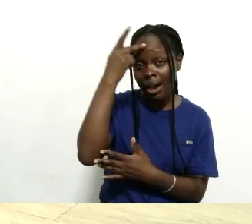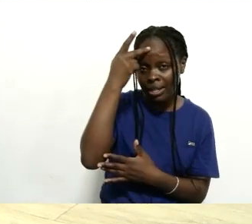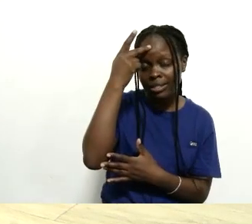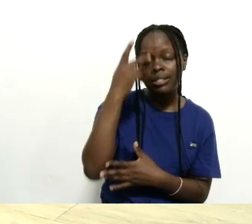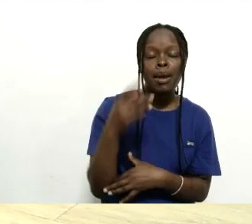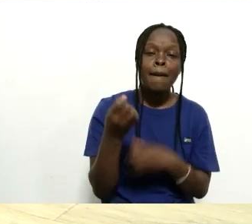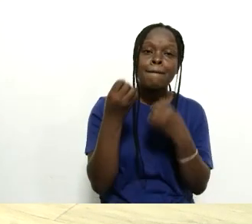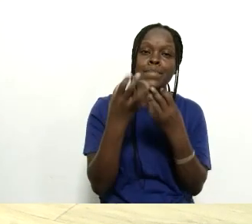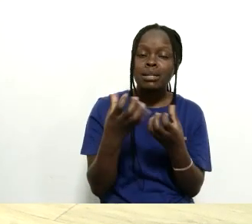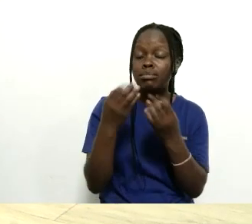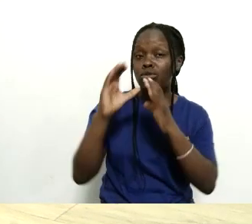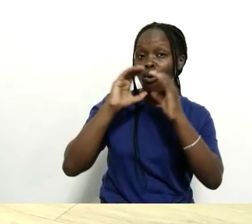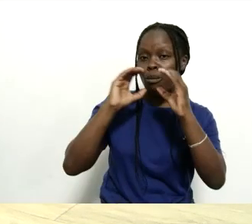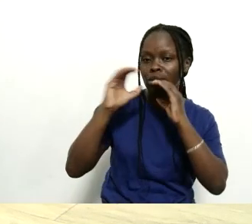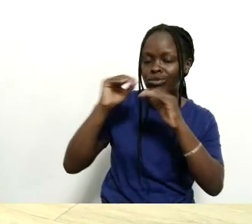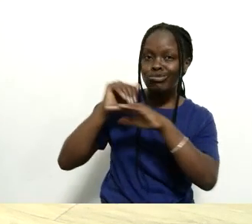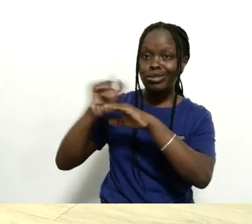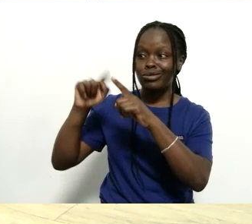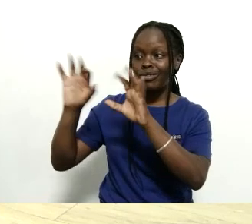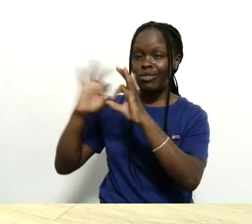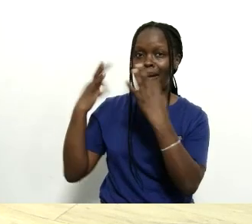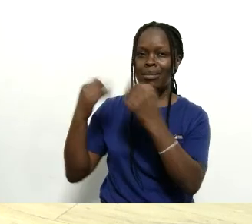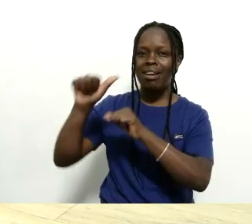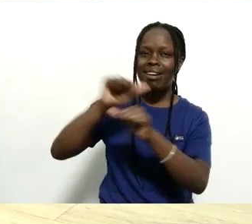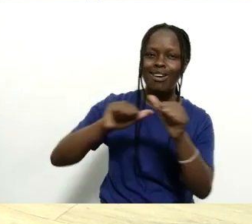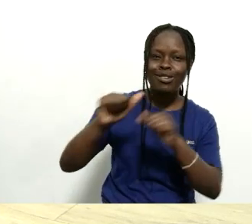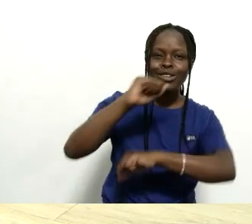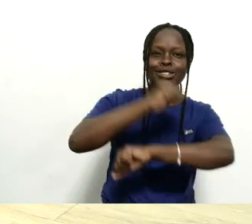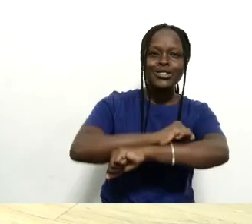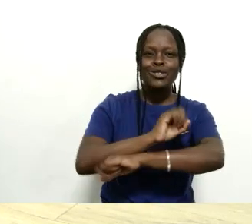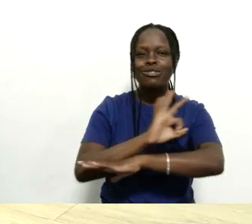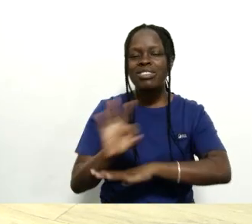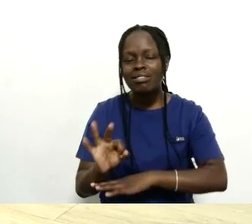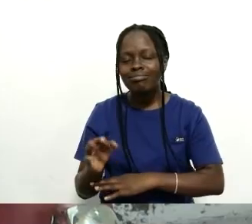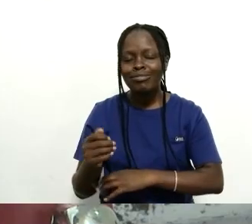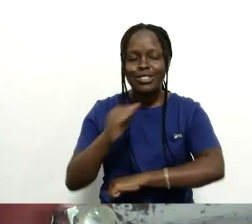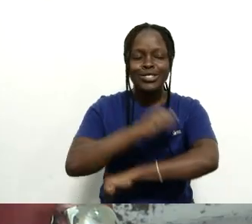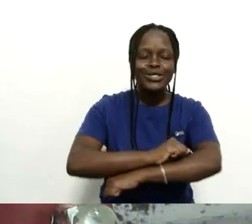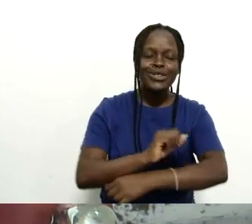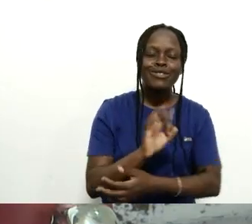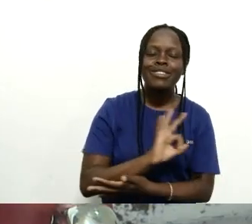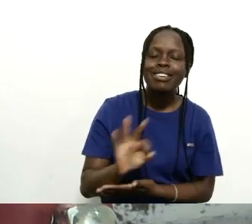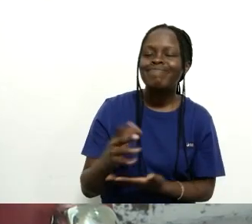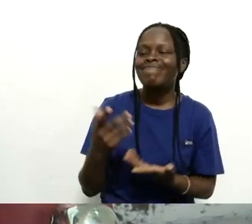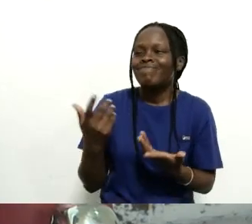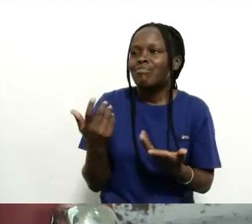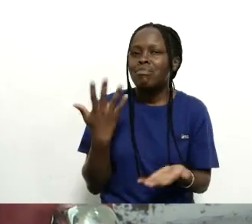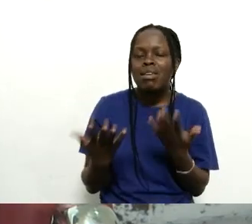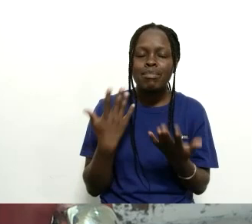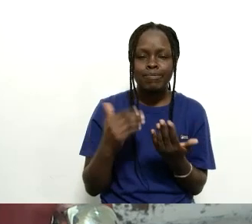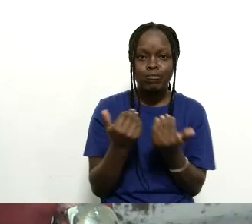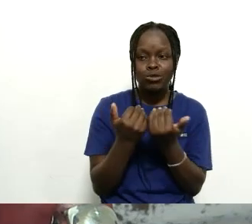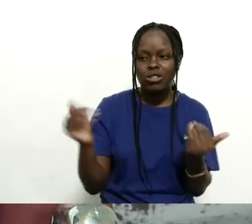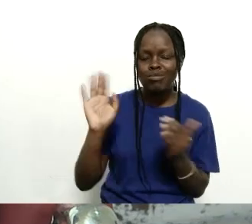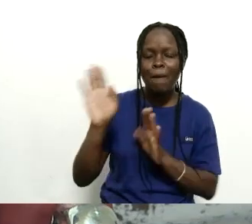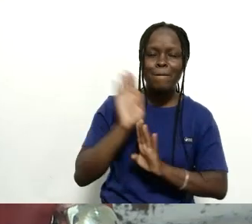content, the reason why it's the most loved and most watched is because our content is created with the children, right from the beginning, through the middle process, if they